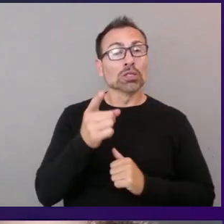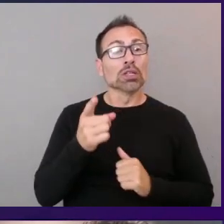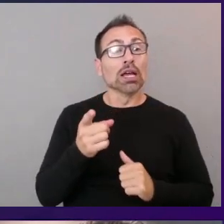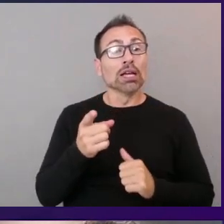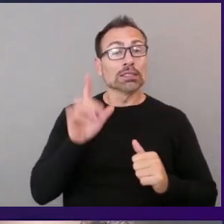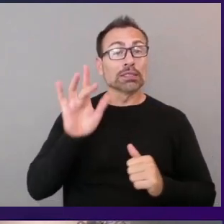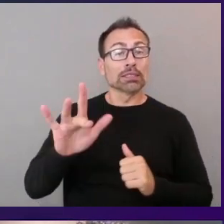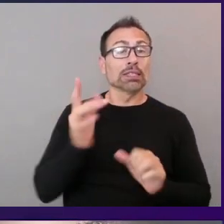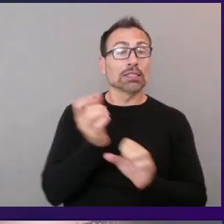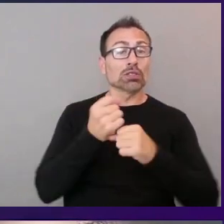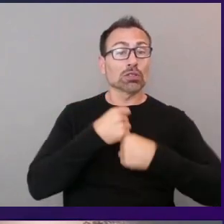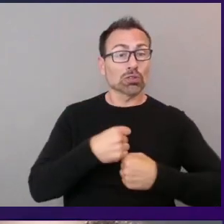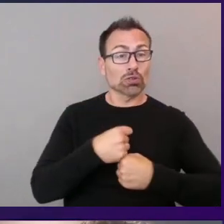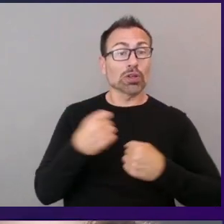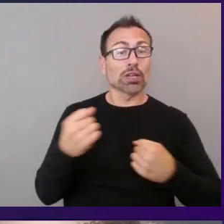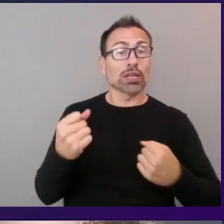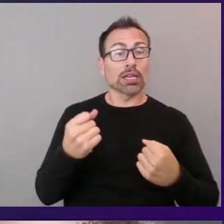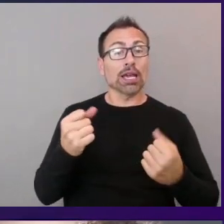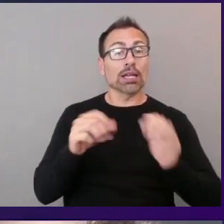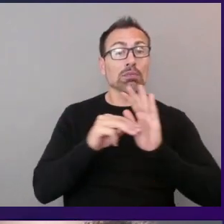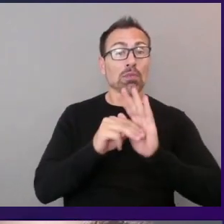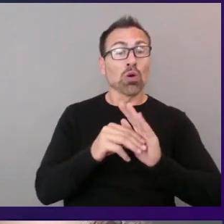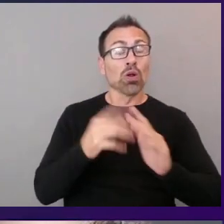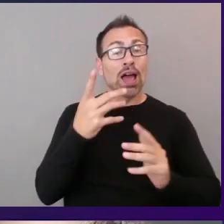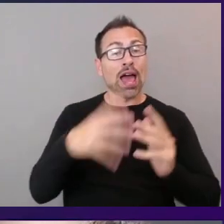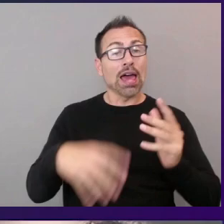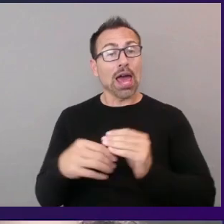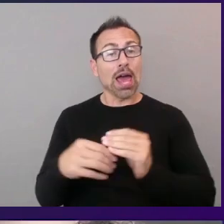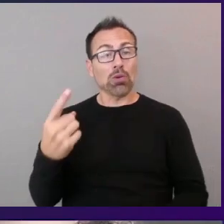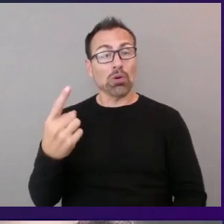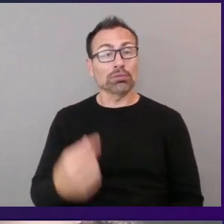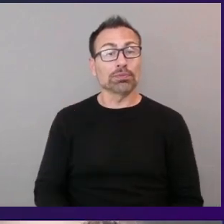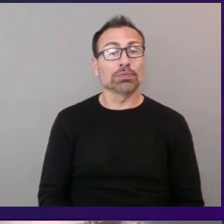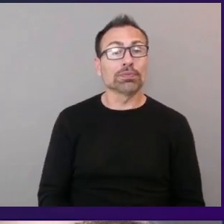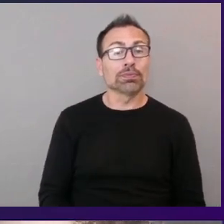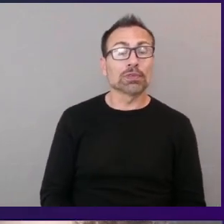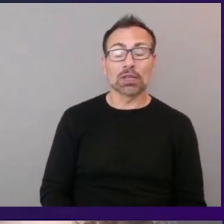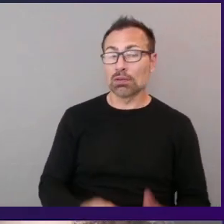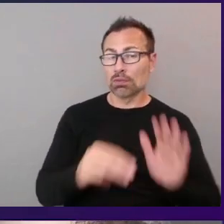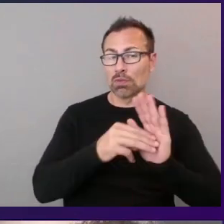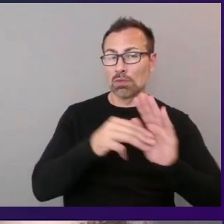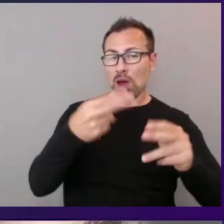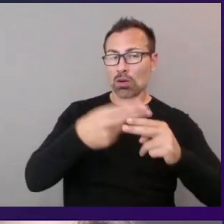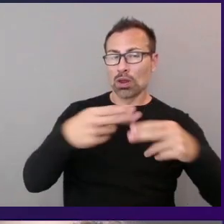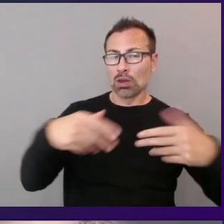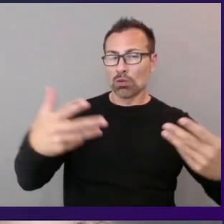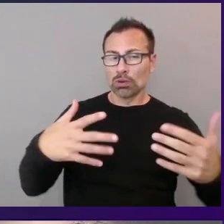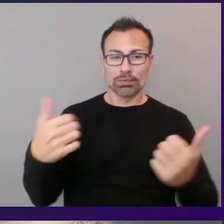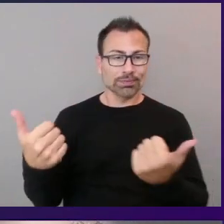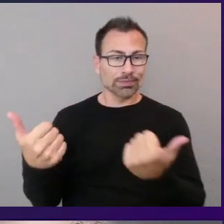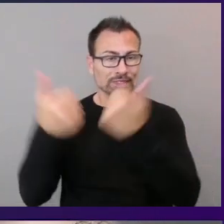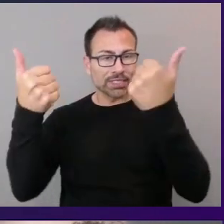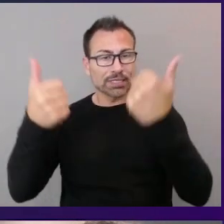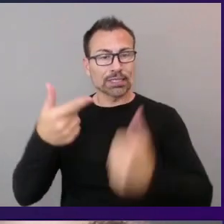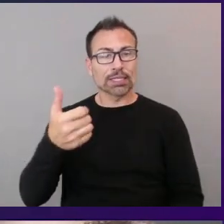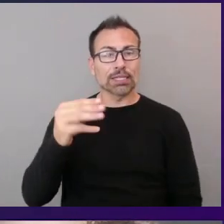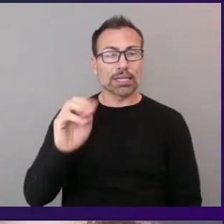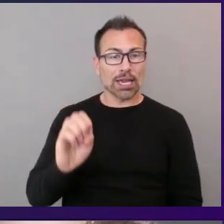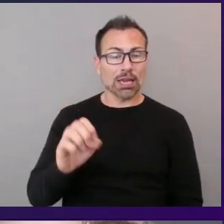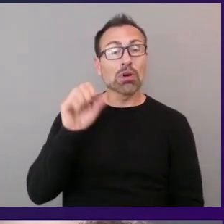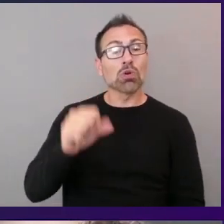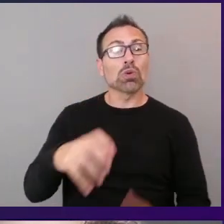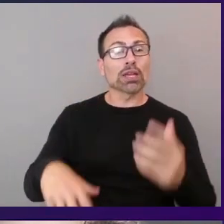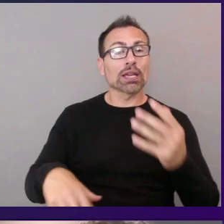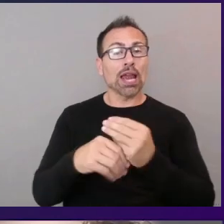Model button and add a model. The model name is Game. We can add some fields,